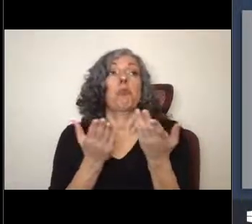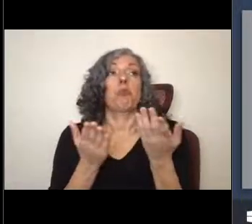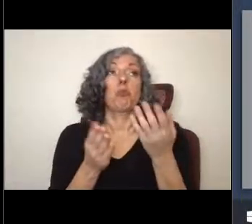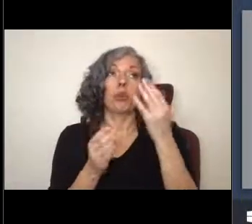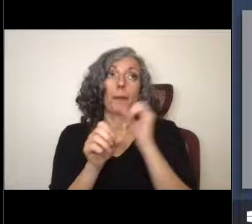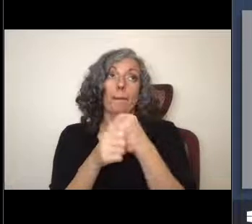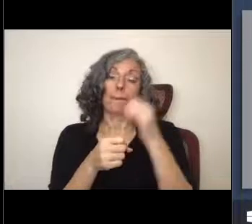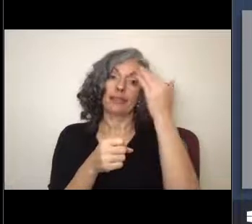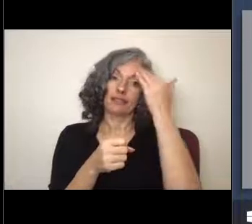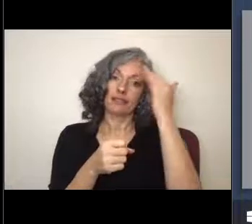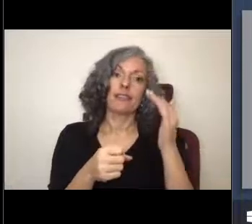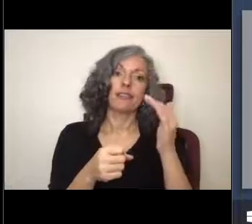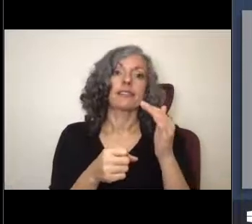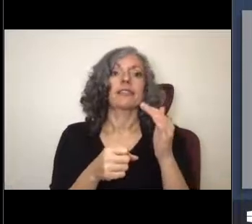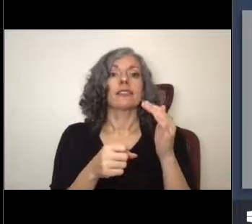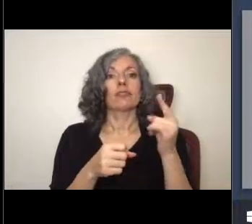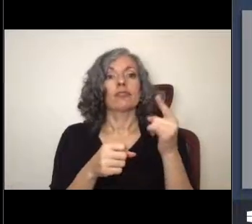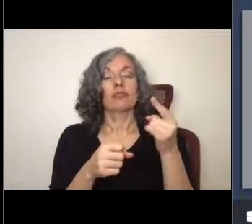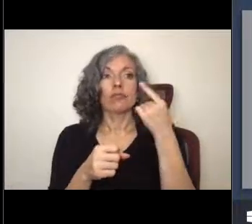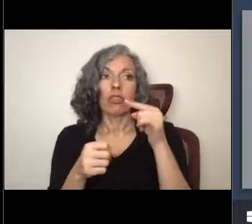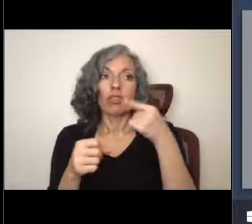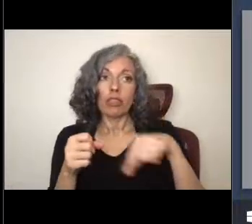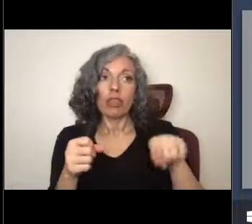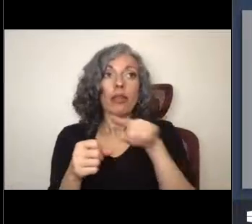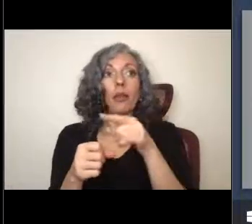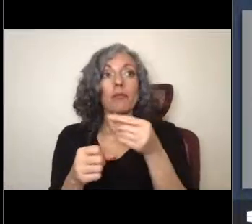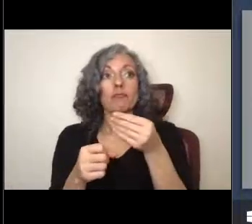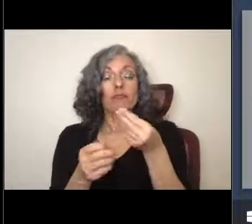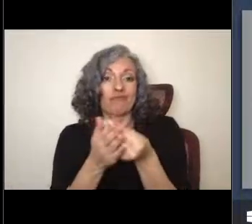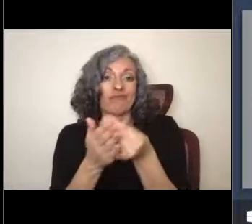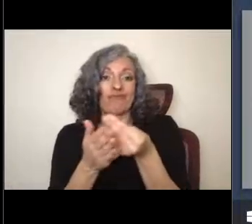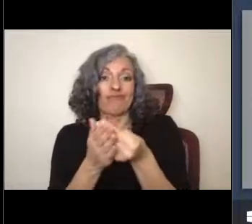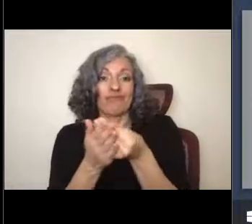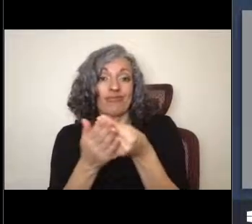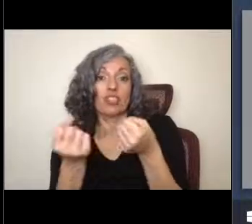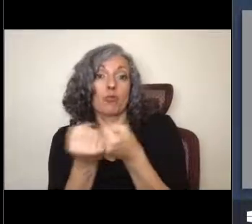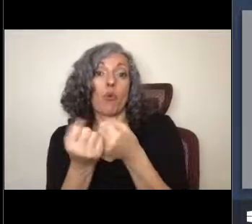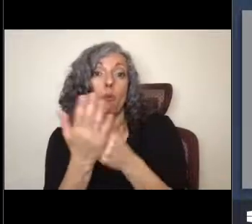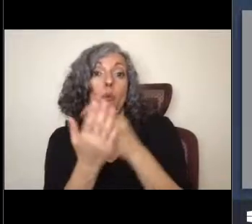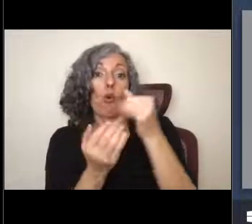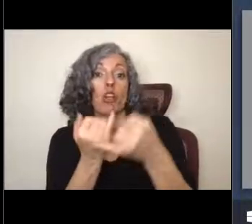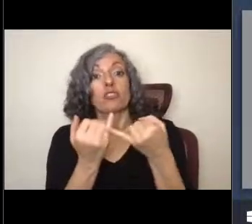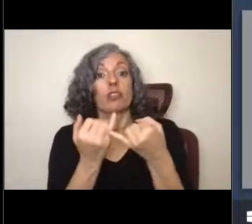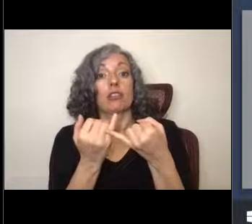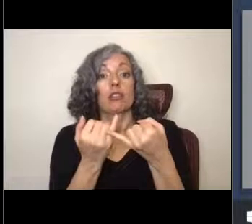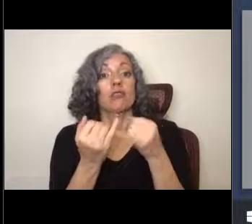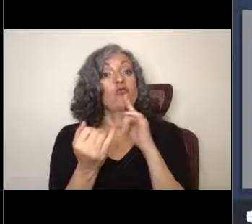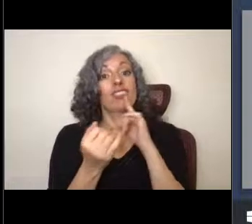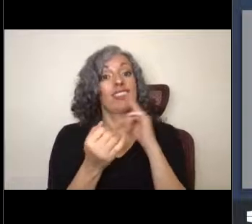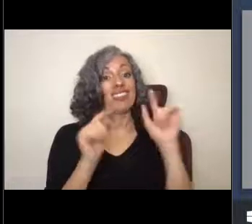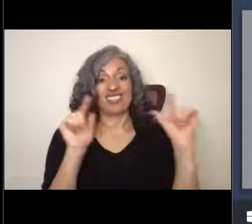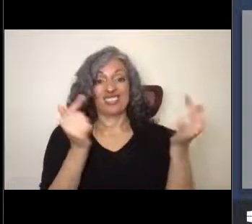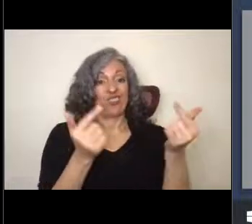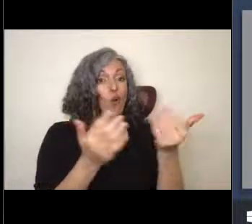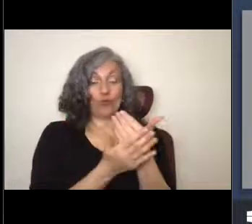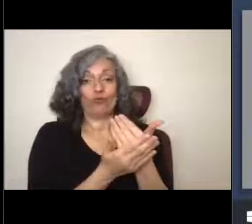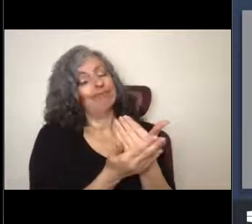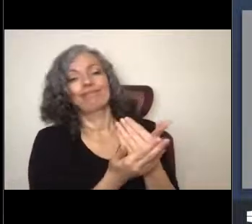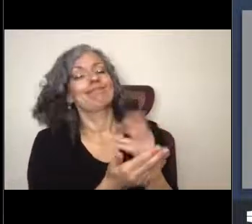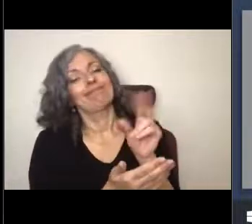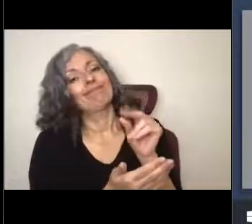Caltrans to fund a project. This is I think one thing that's important to note. None of this is new in terms of the fact that